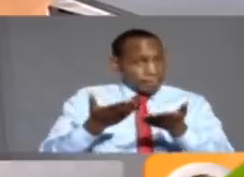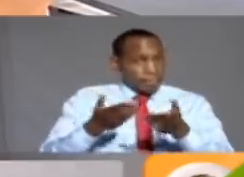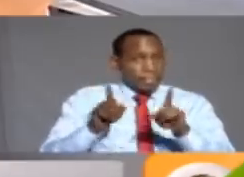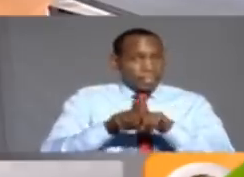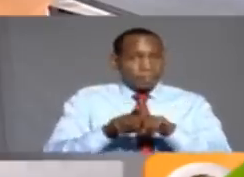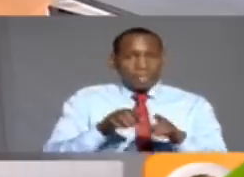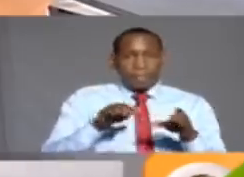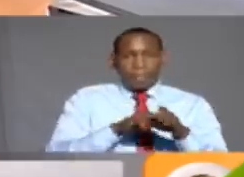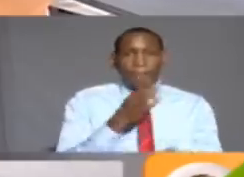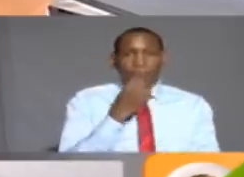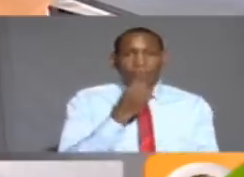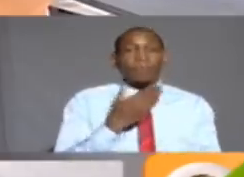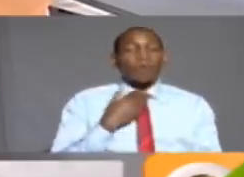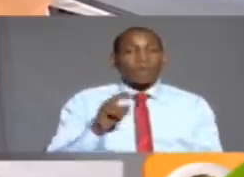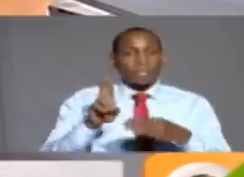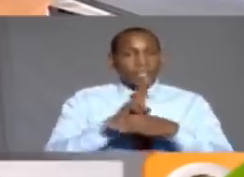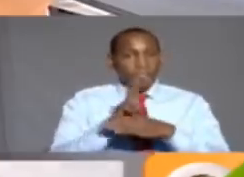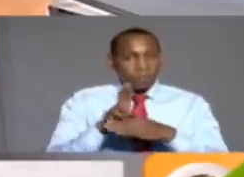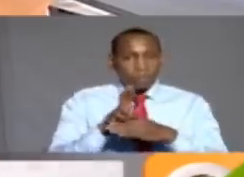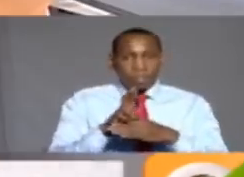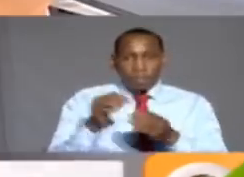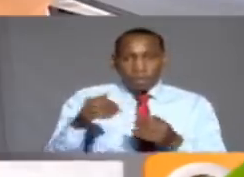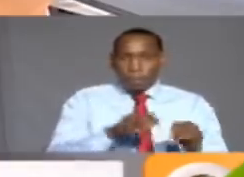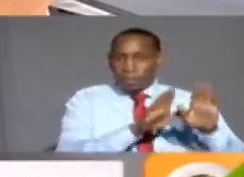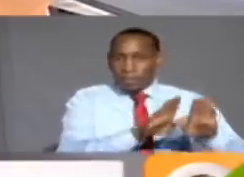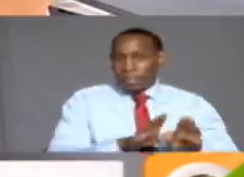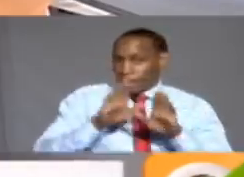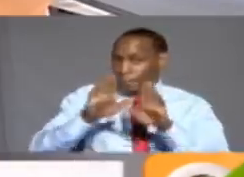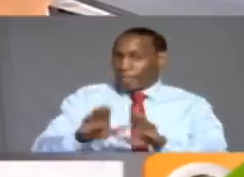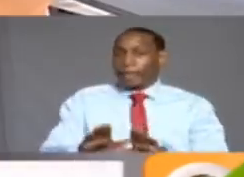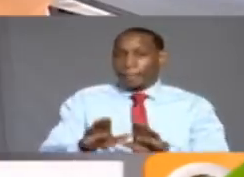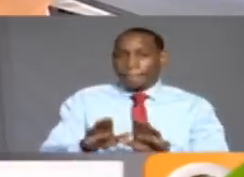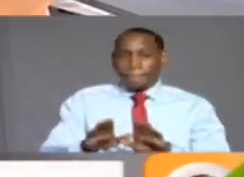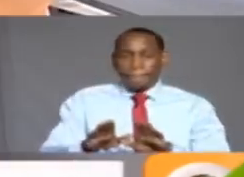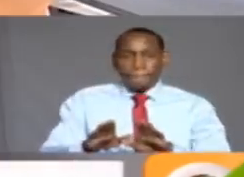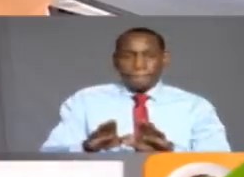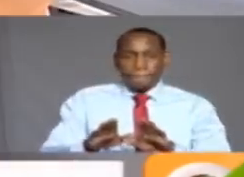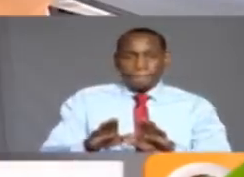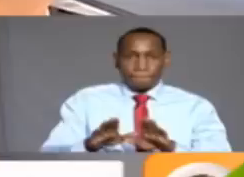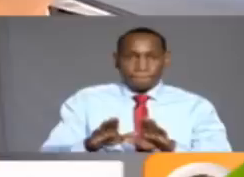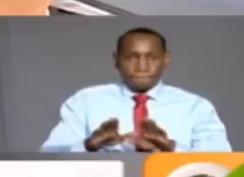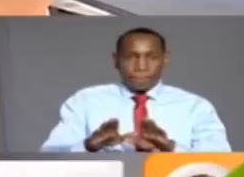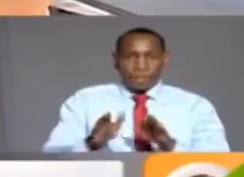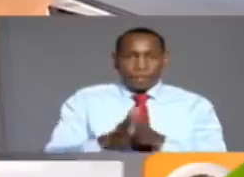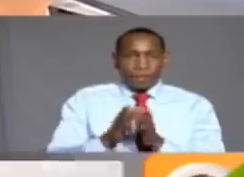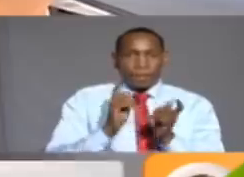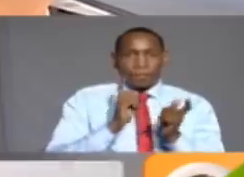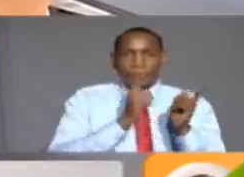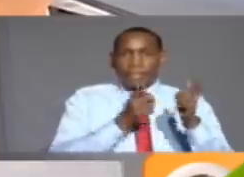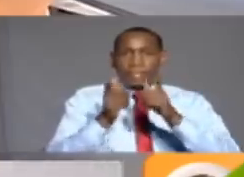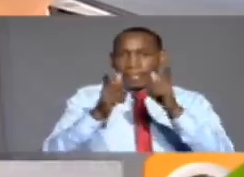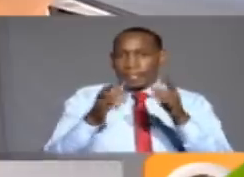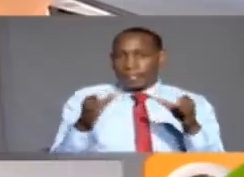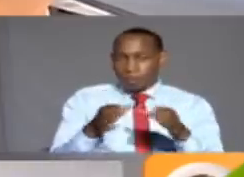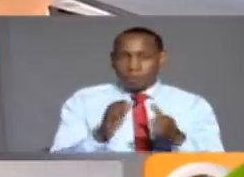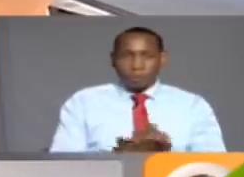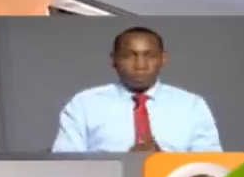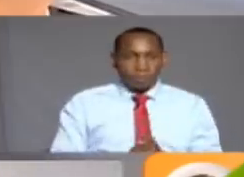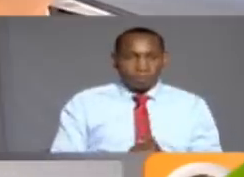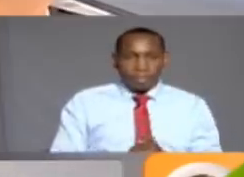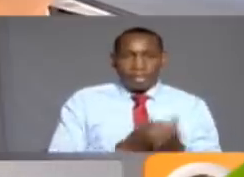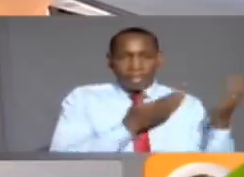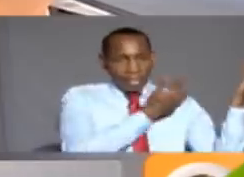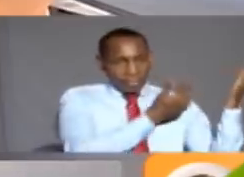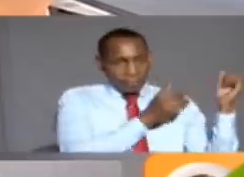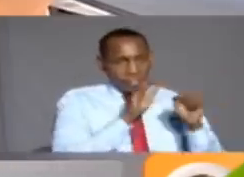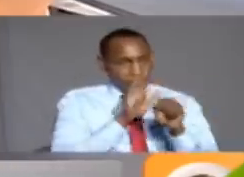ODM, trying to use this handshake to campaign, because that's when making a conception of a mistake as Tanga people. Let me do something. I made that point. Those high